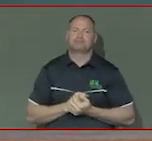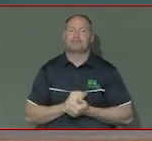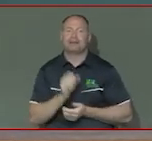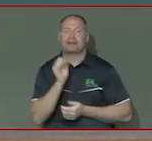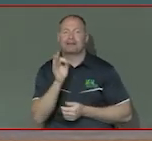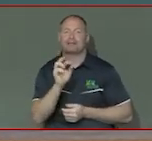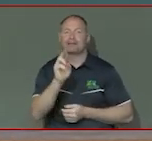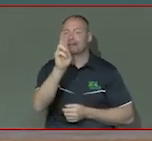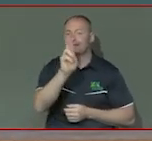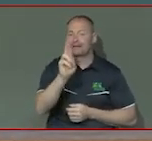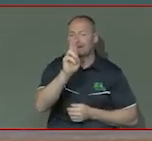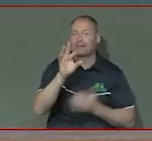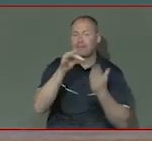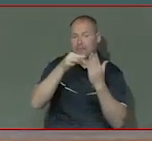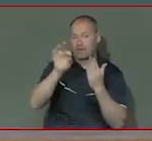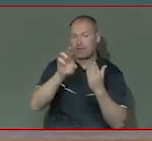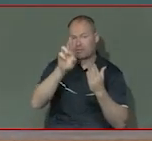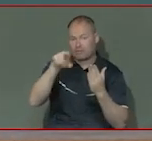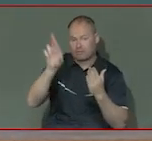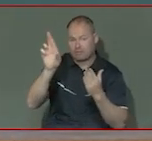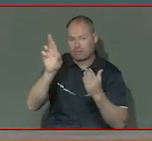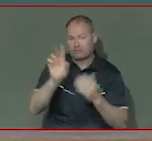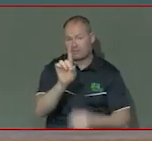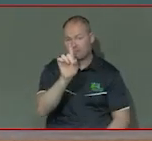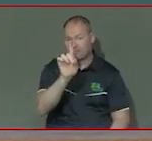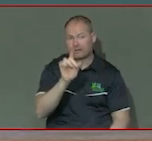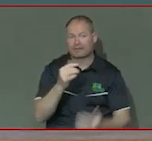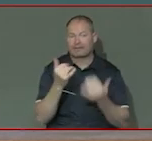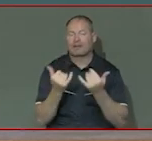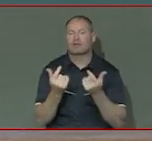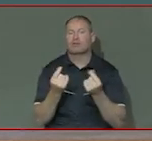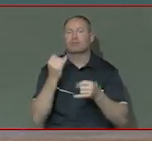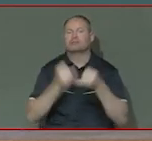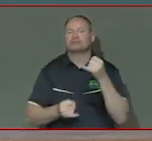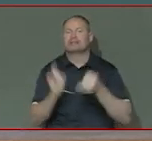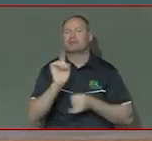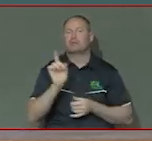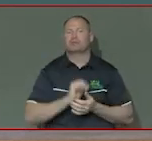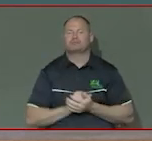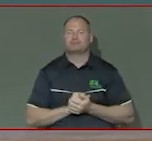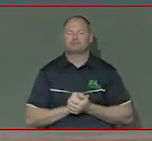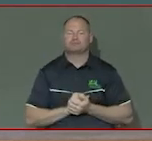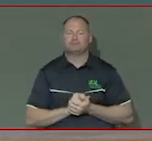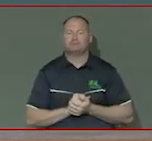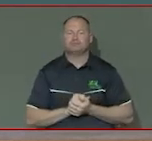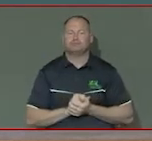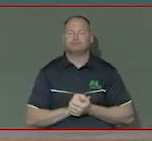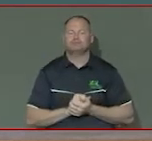share, they will mark it right. But now learners do the following. Let's say the